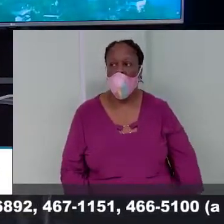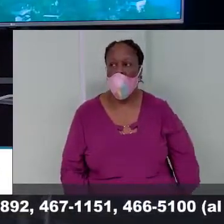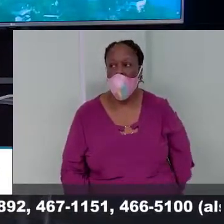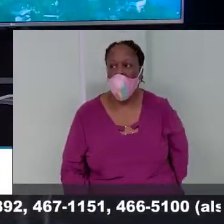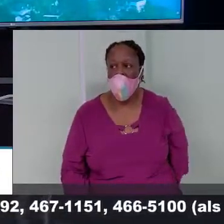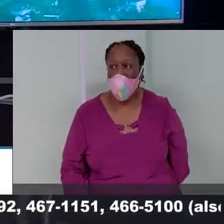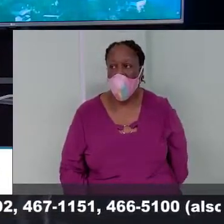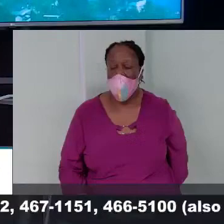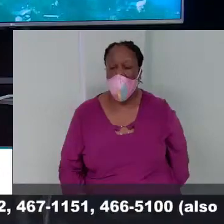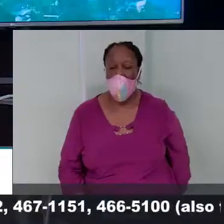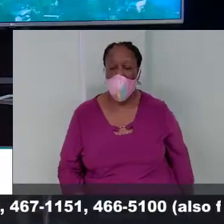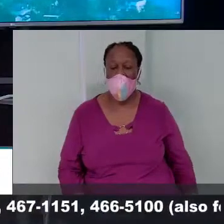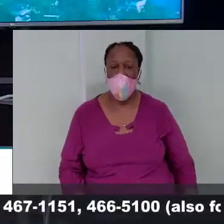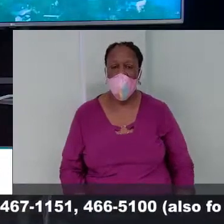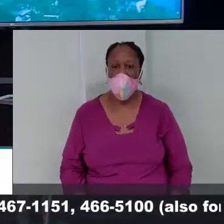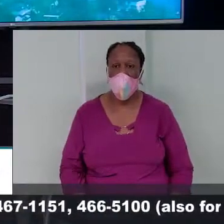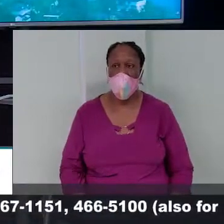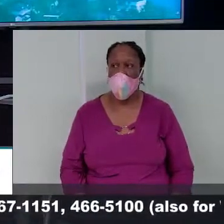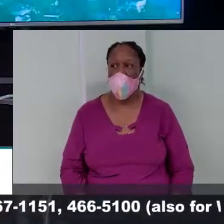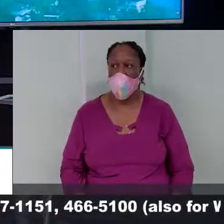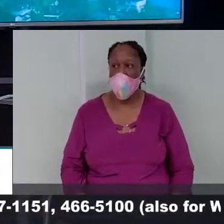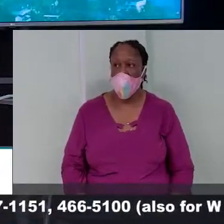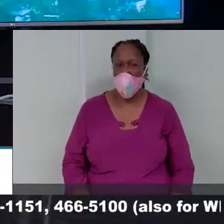physical distancing.